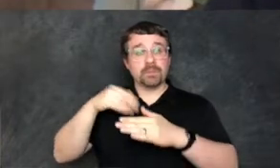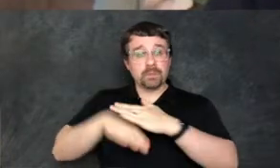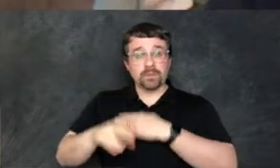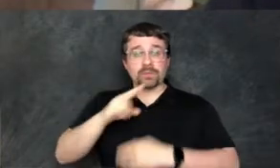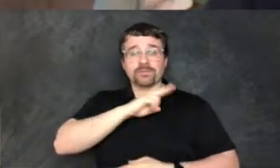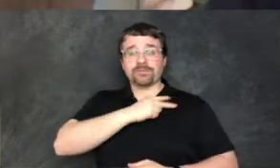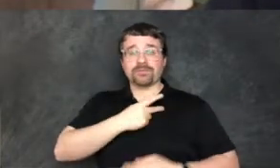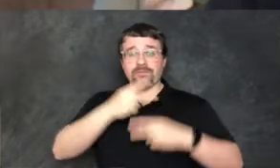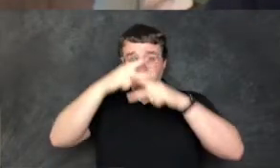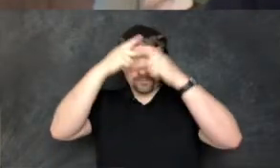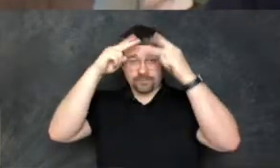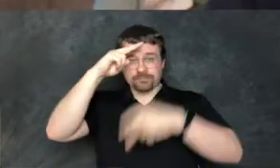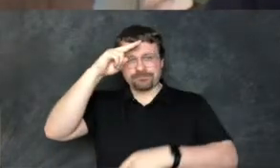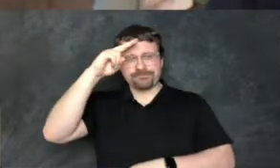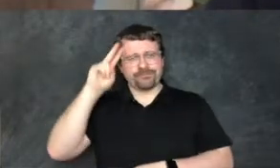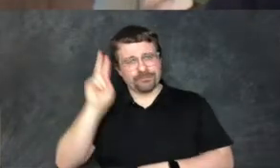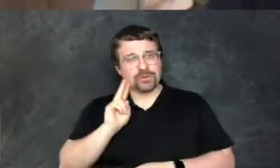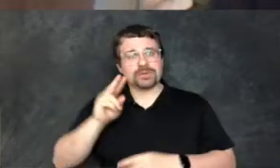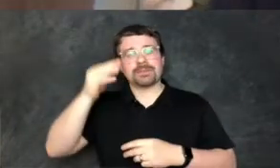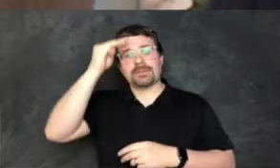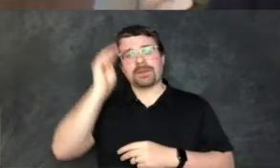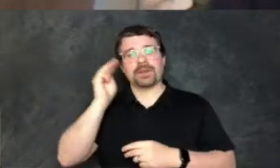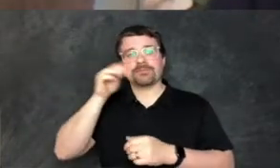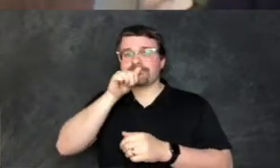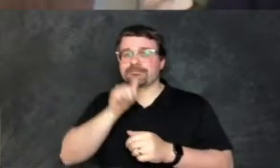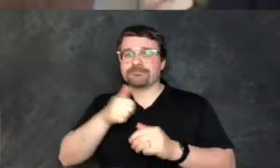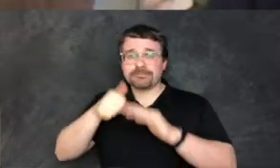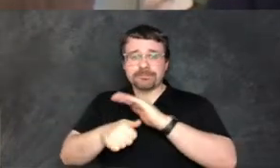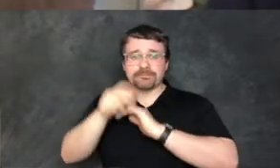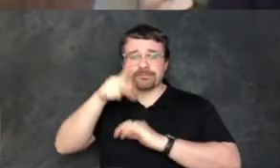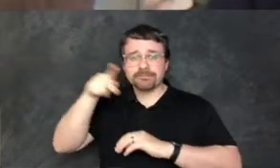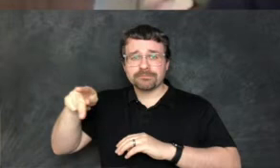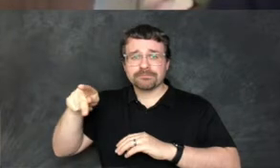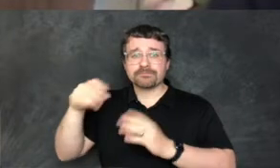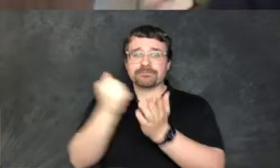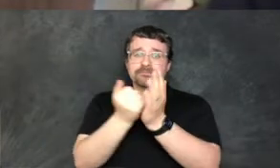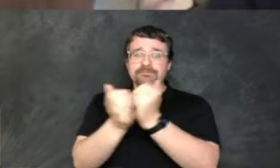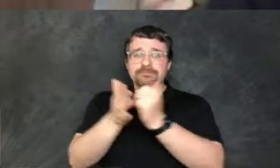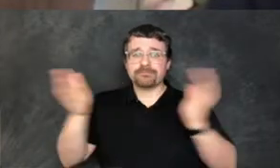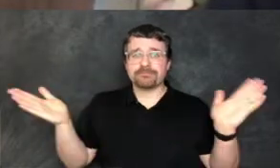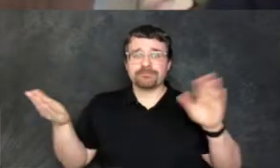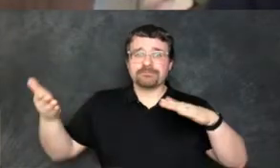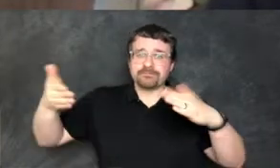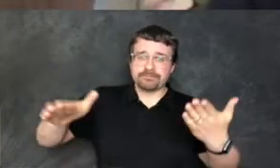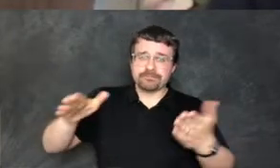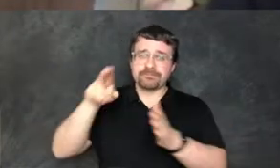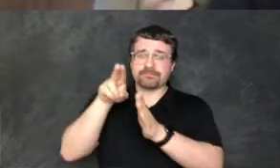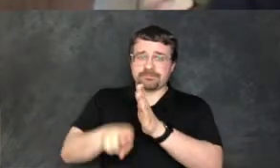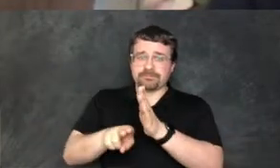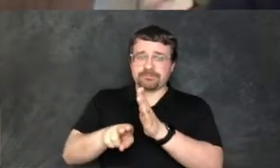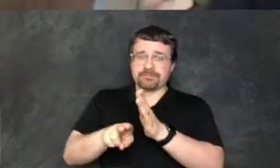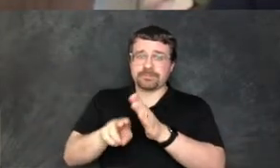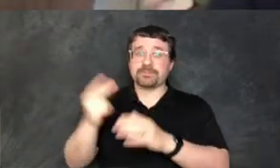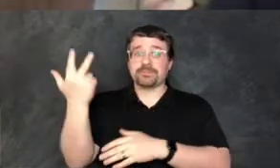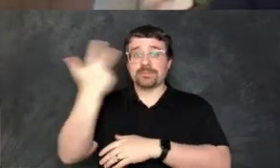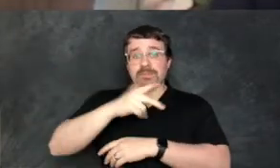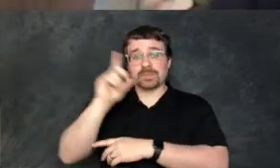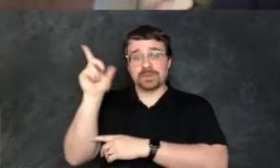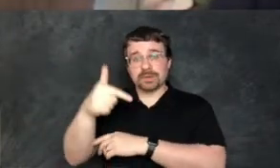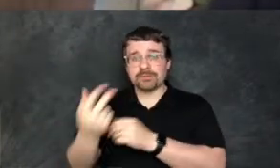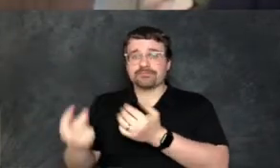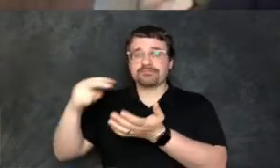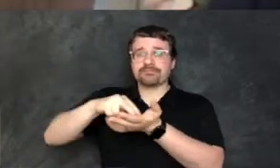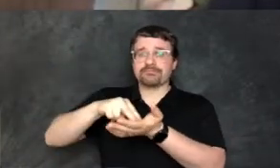conceived by the Holy Spirit, born of the Virgin Mary, suffered under Pontius Pilate, was crucified, dead, and